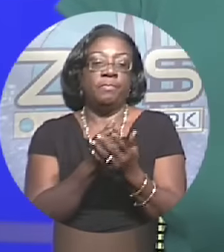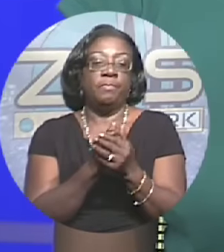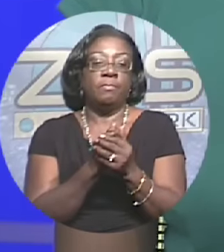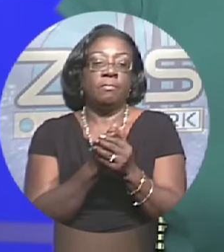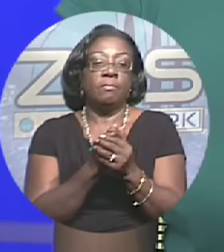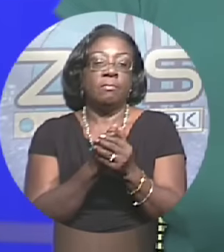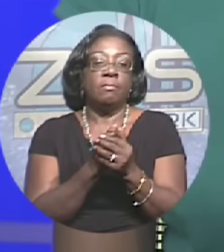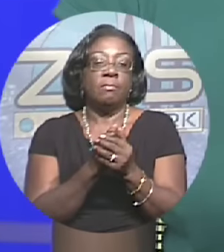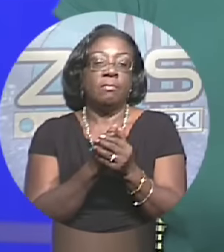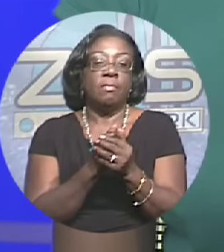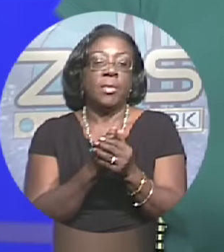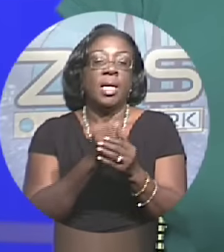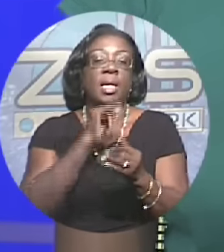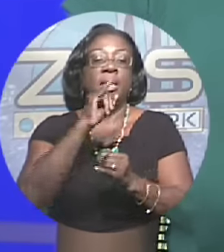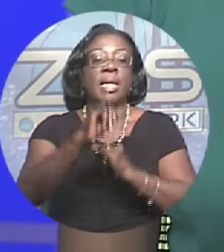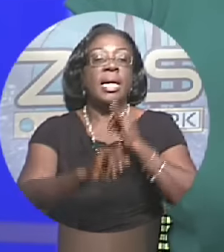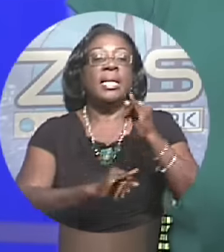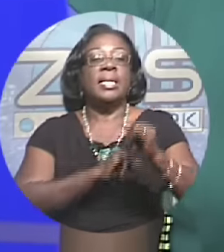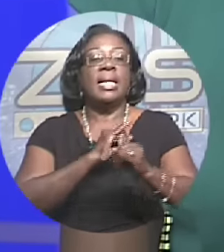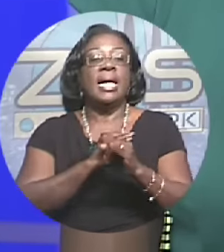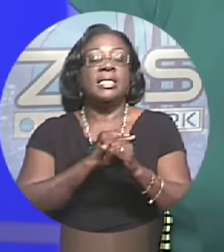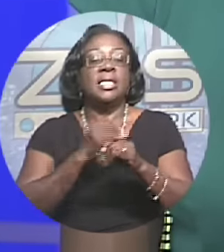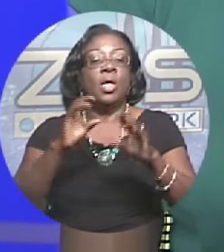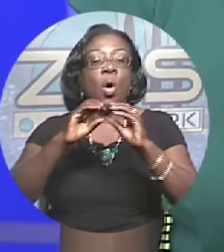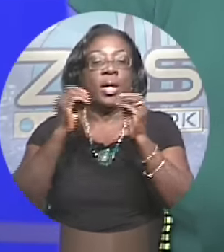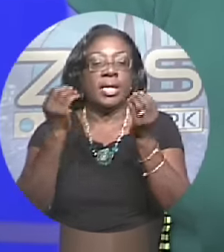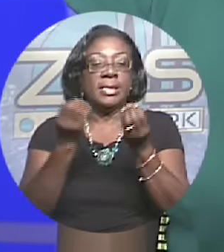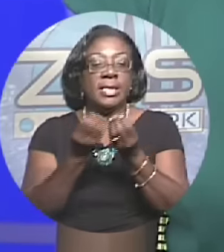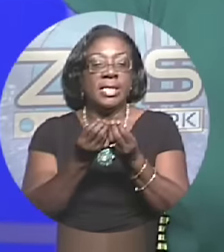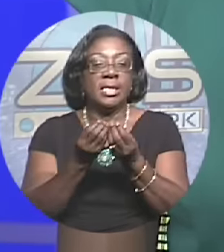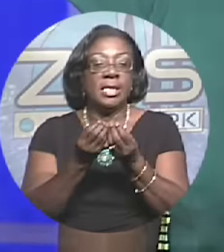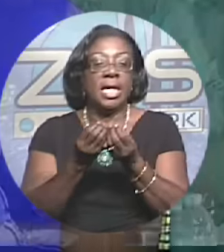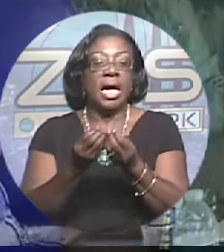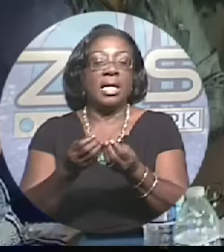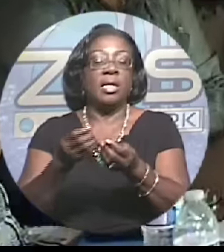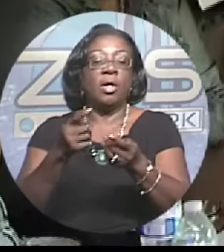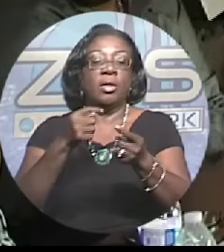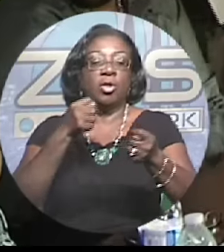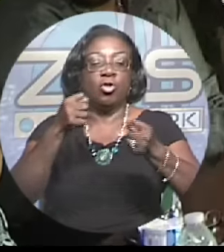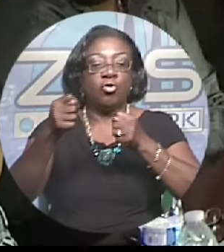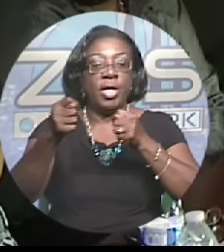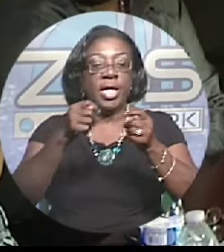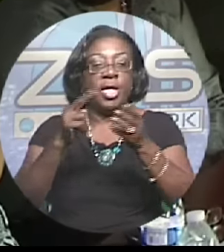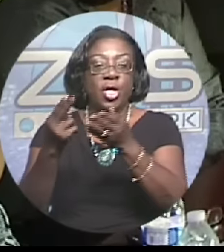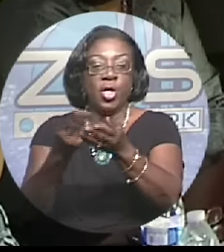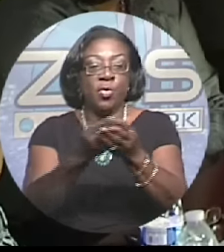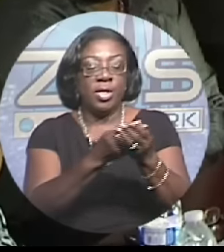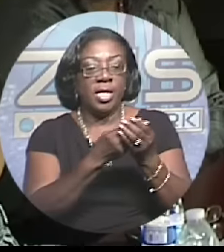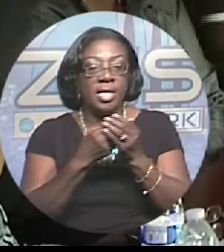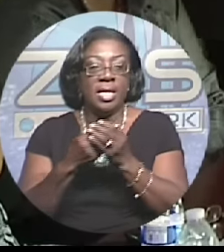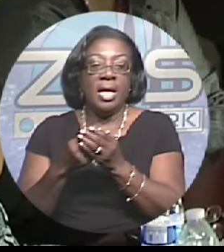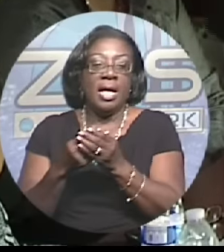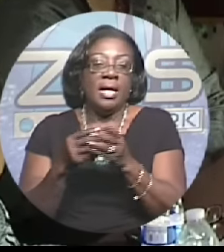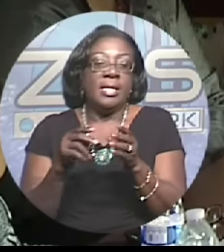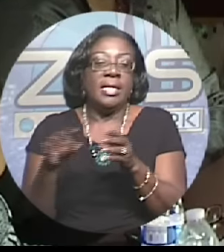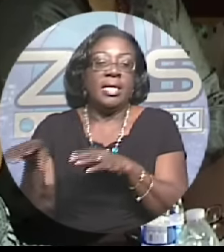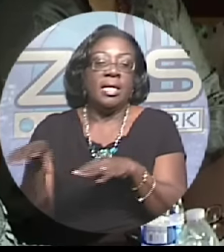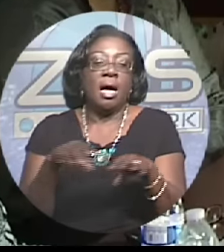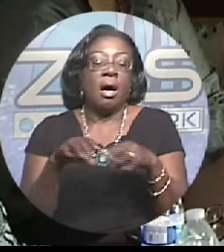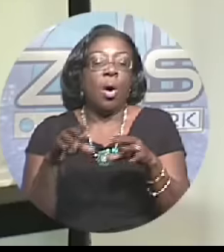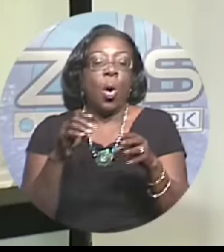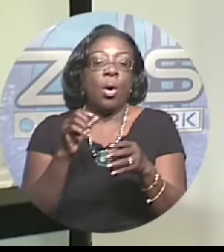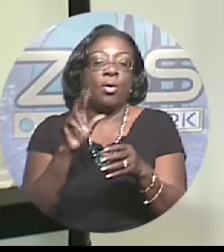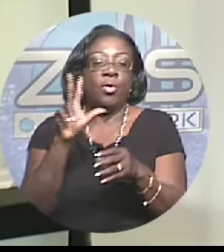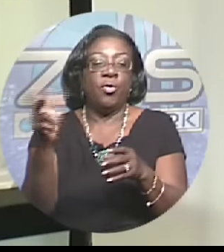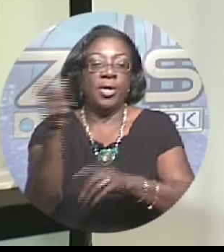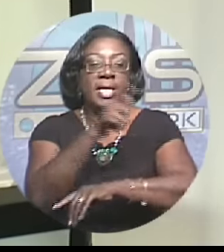Labor Organization and the National Congress of Trade Unions Bahamas wrapped up a three-day workshop yesterday on national tripartite